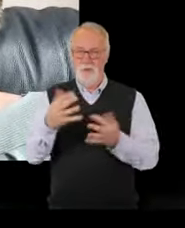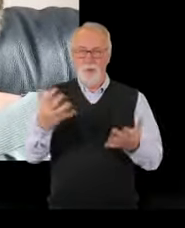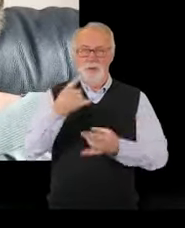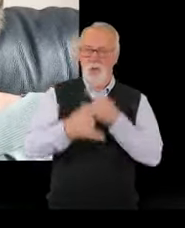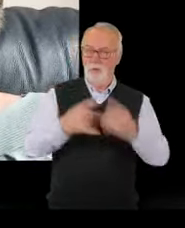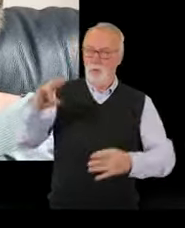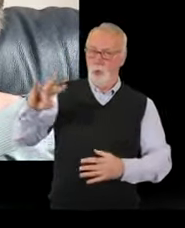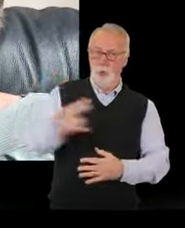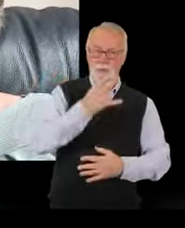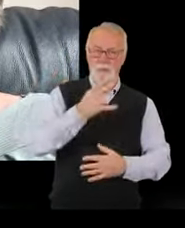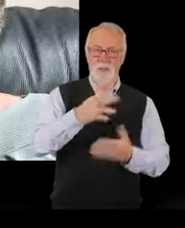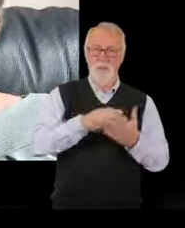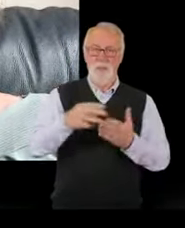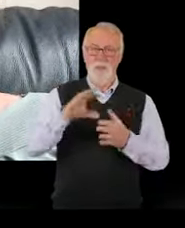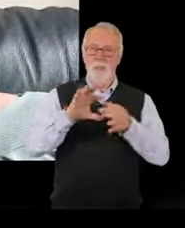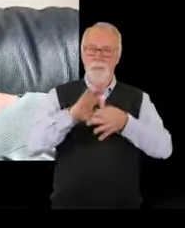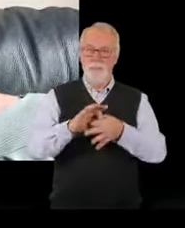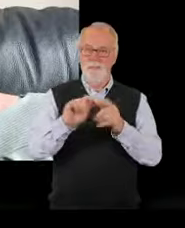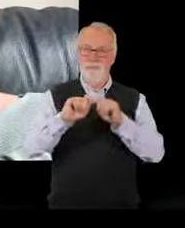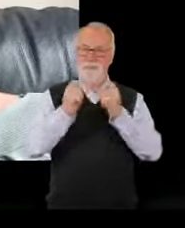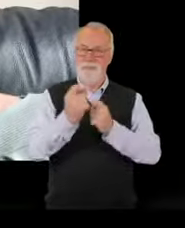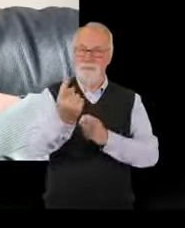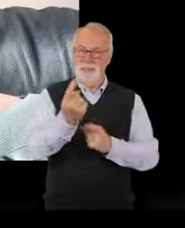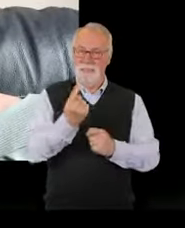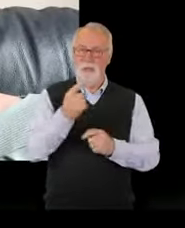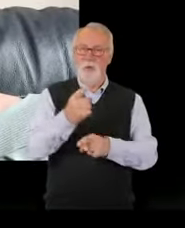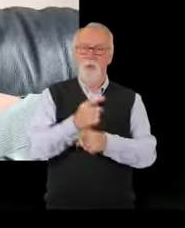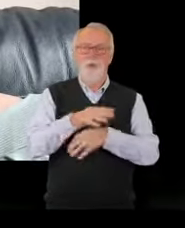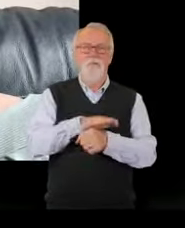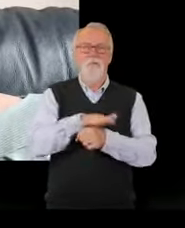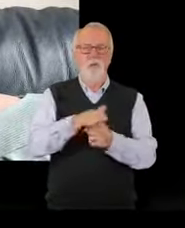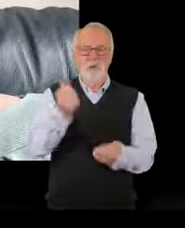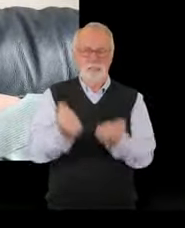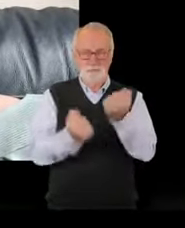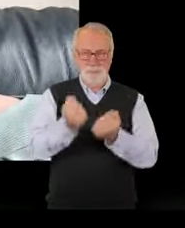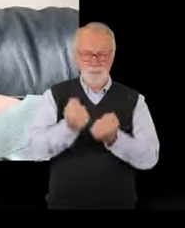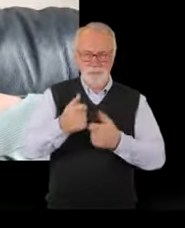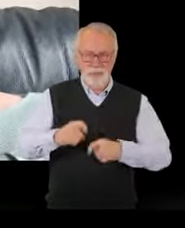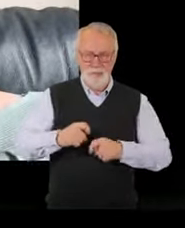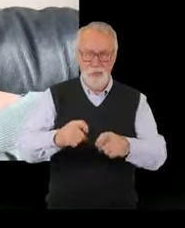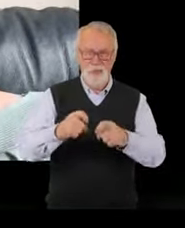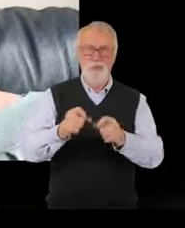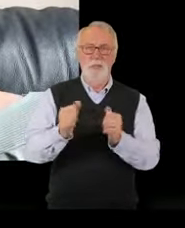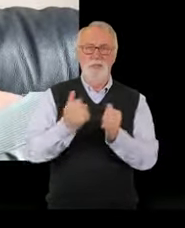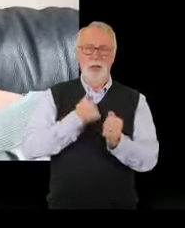the member of the team came out there was a full assessment carried out in terms of my husband's needs.